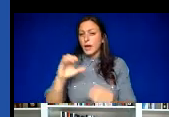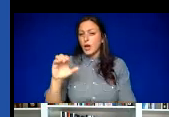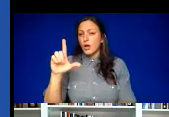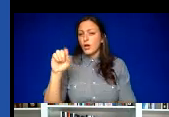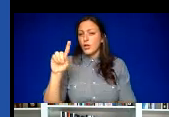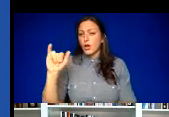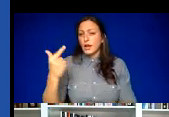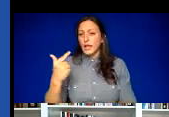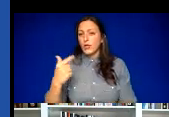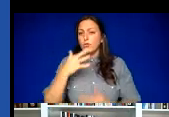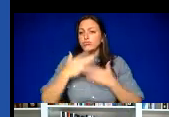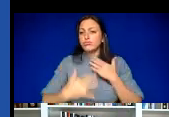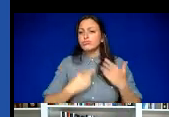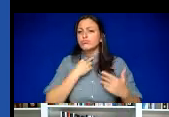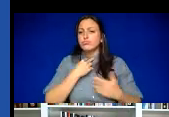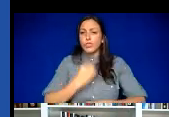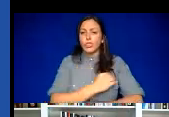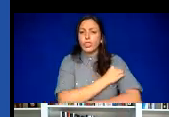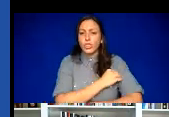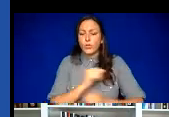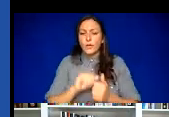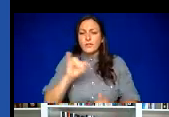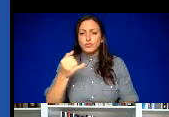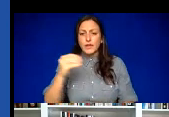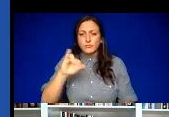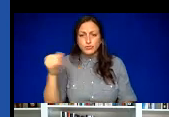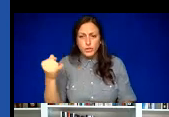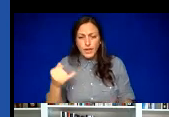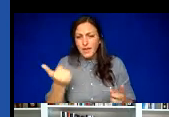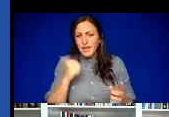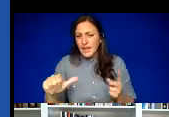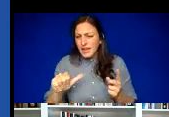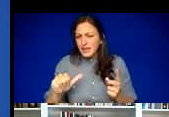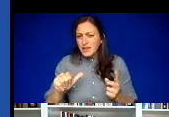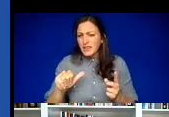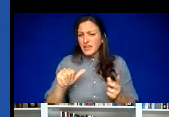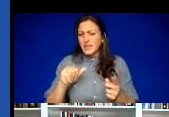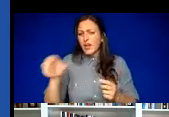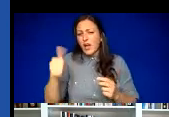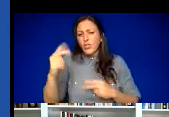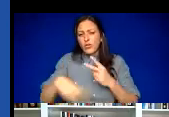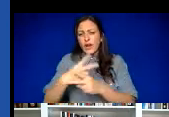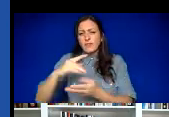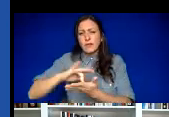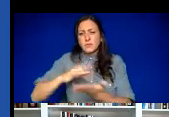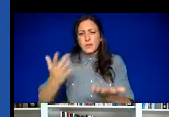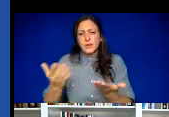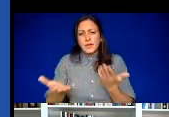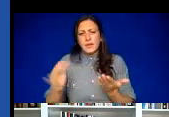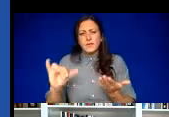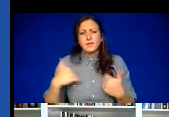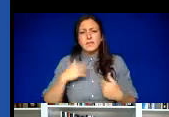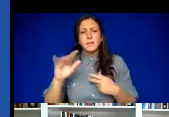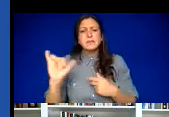is there any kind of comparable medication that may have a similar kind of risk, maybe something that